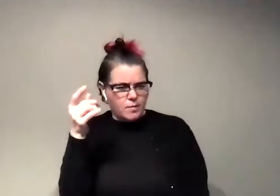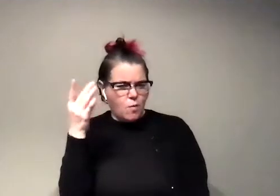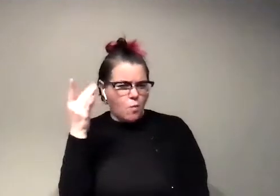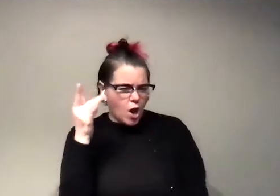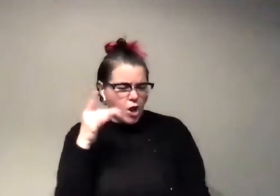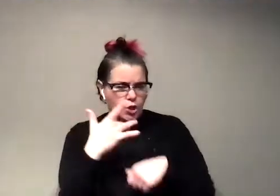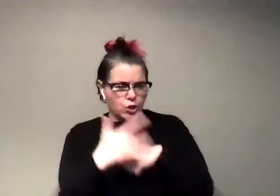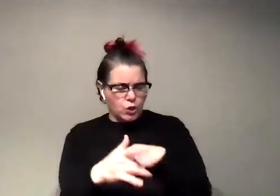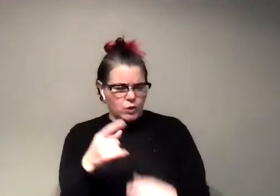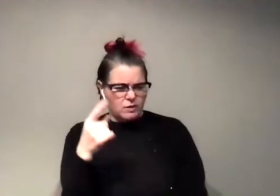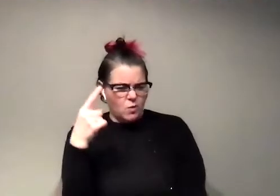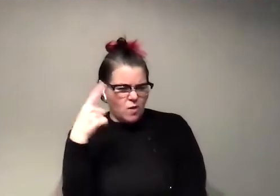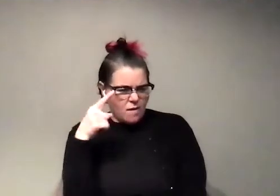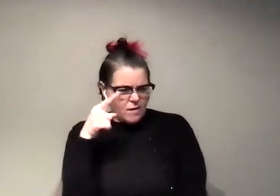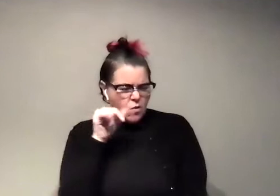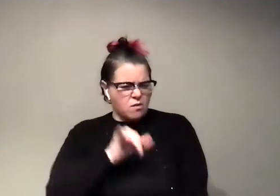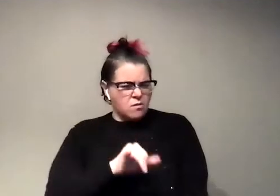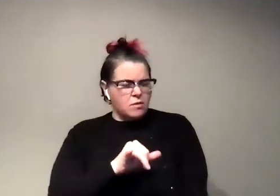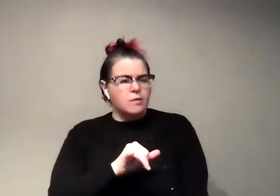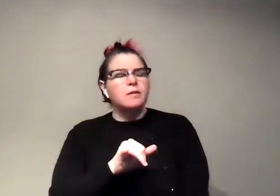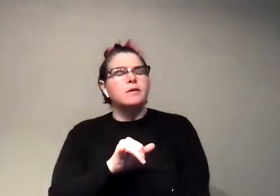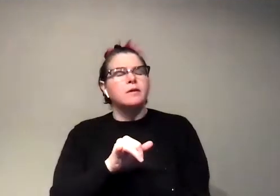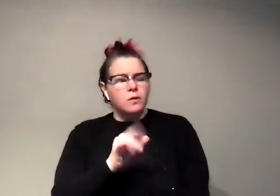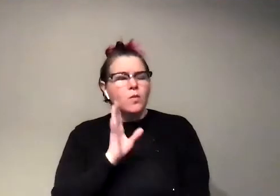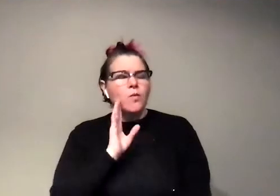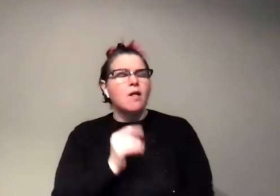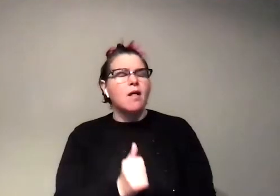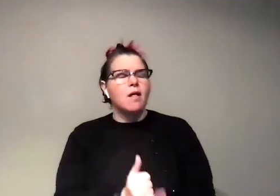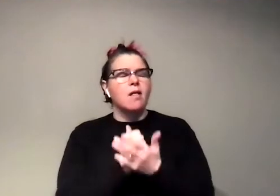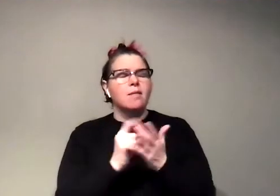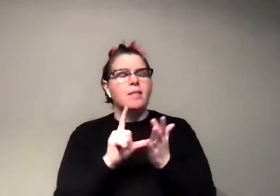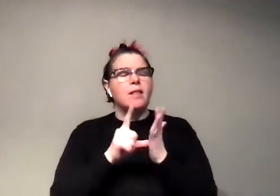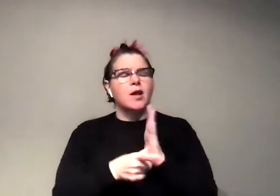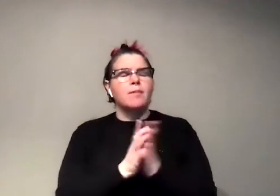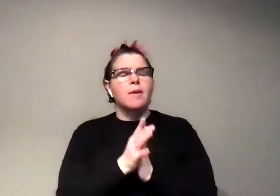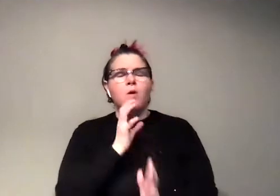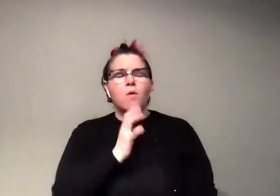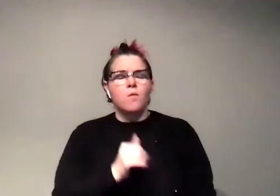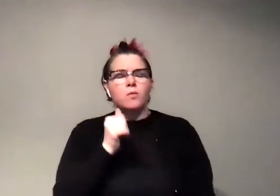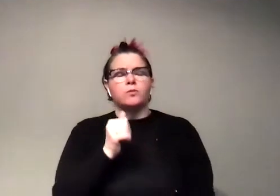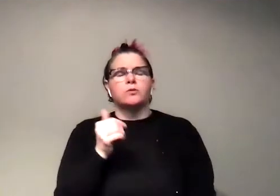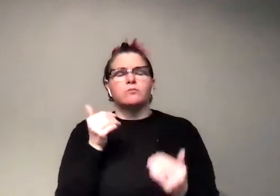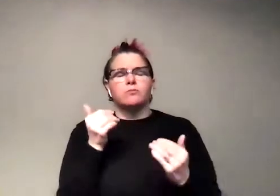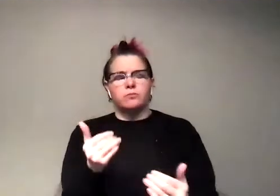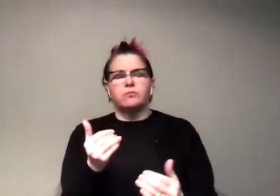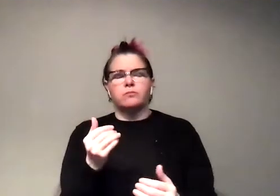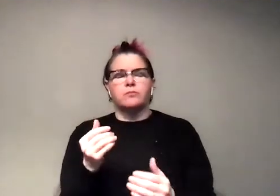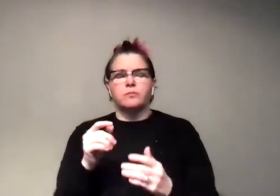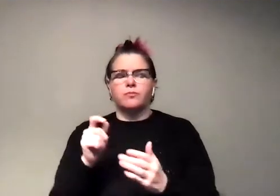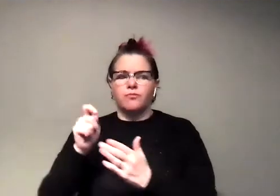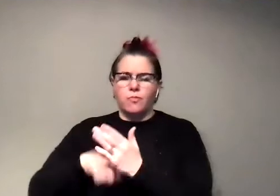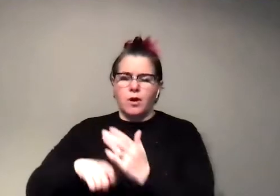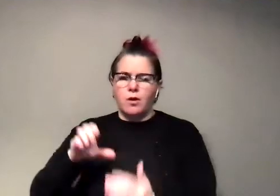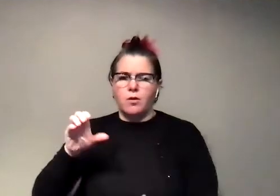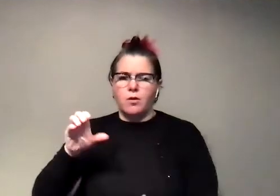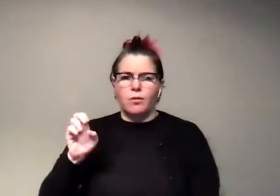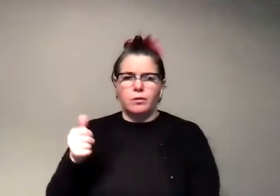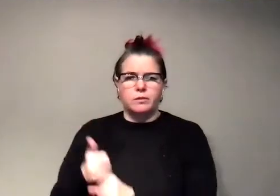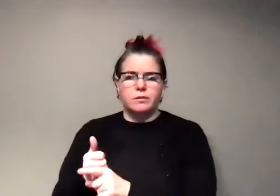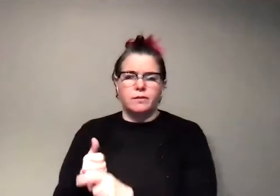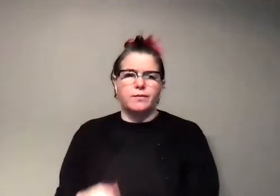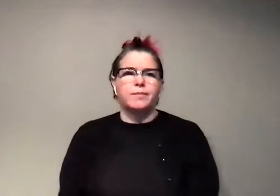on will like help them when they get a little older and start actually having to write code. So, Yeah,